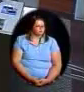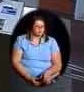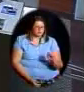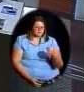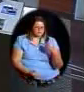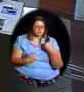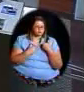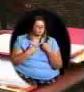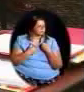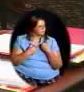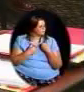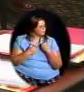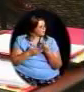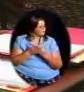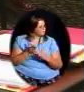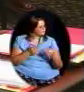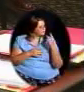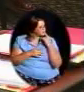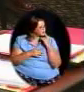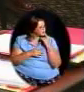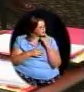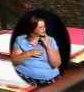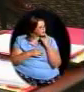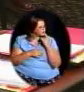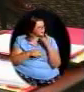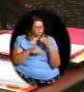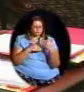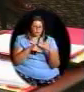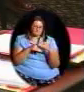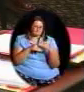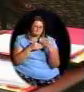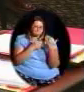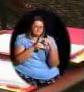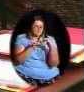Yes, we have some thoughts of what a minimum bid would be.